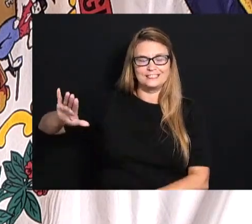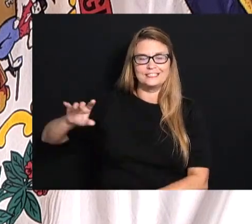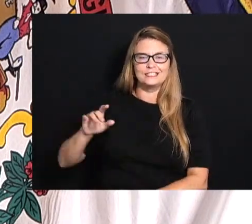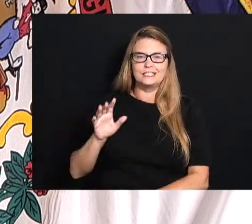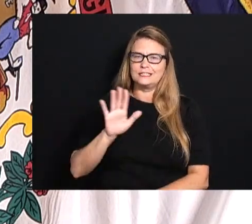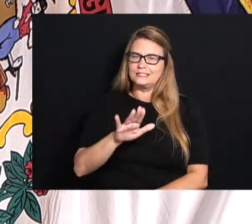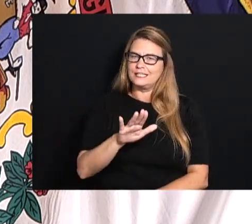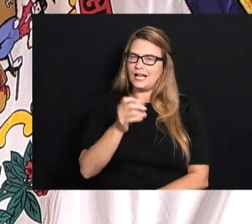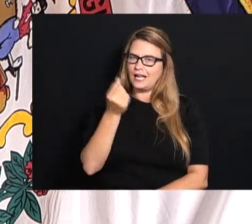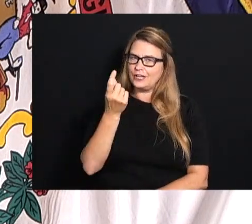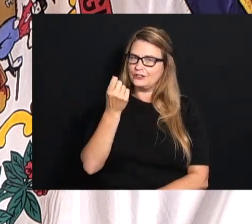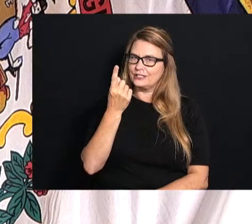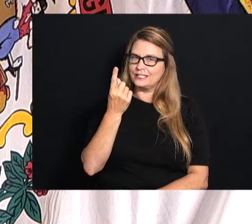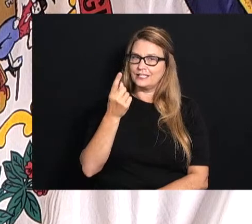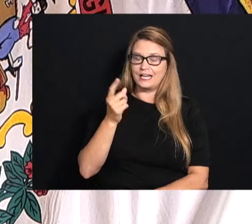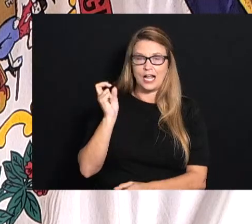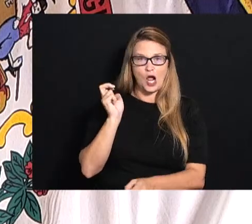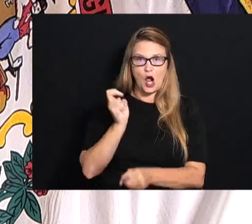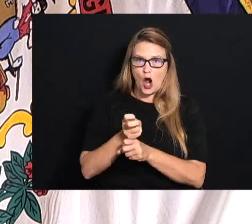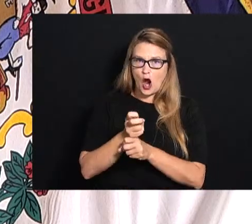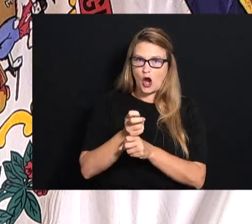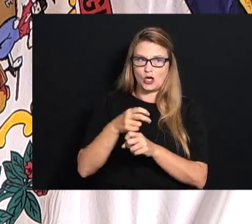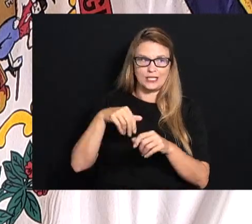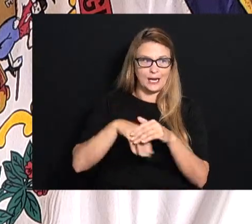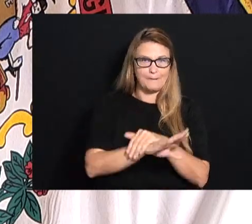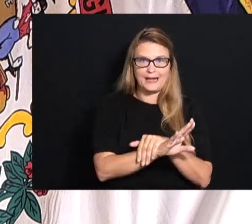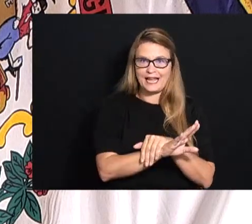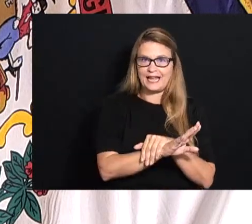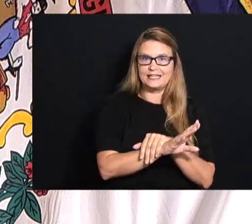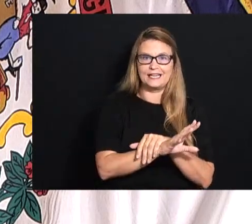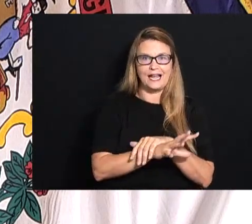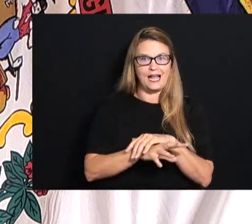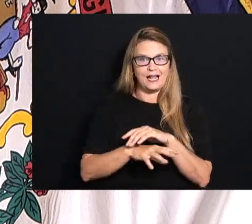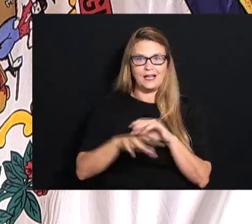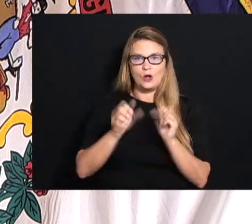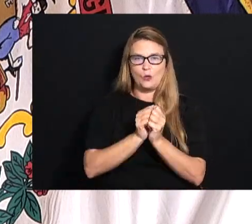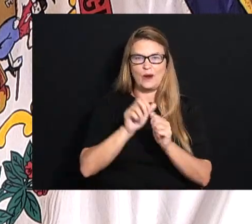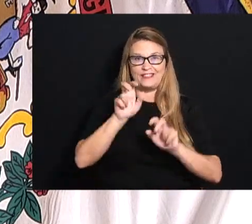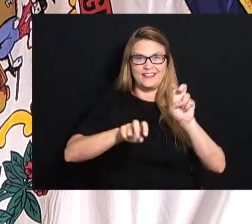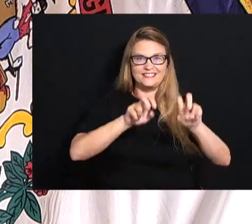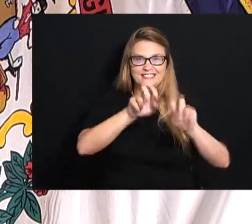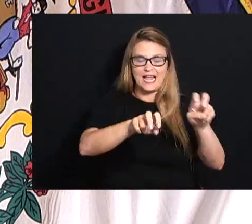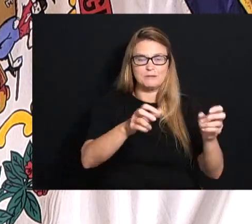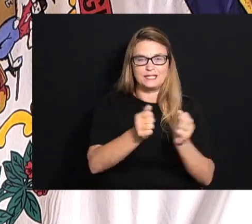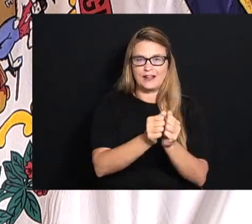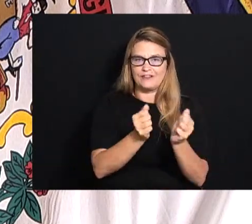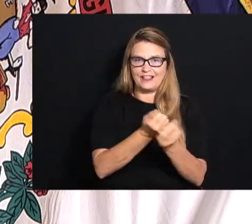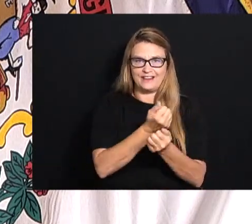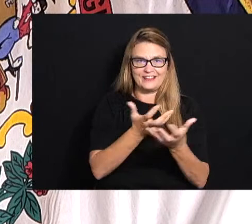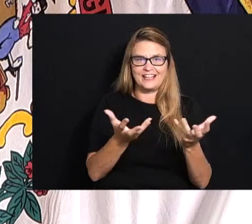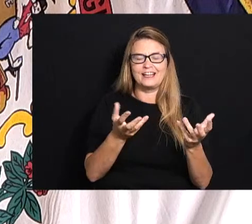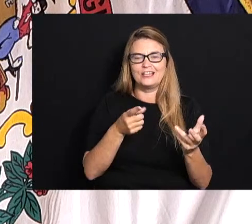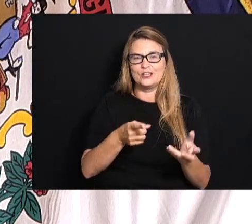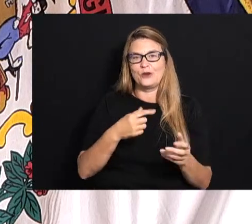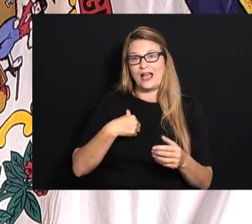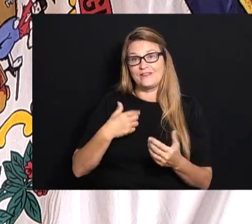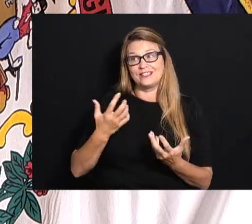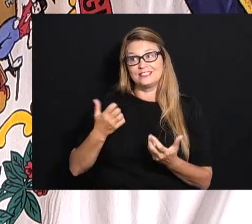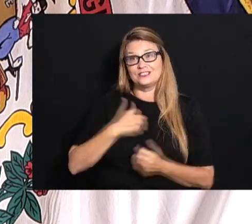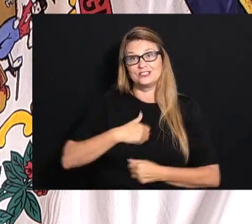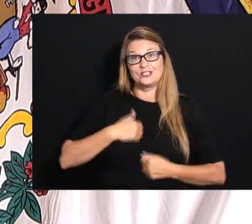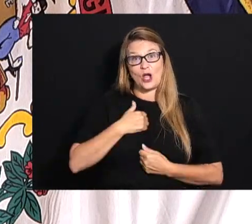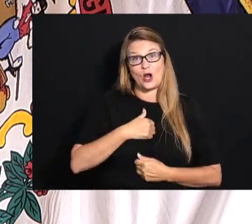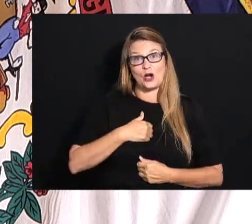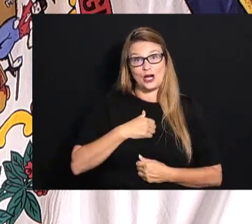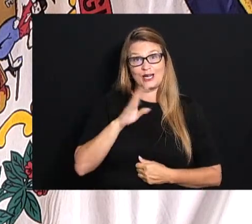said, listen, it's just hard to get her in here and all that kind of stuff, the steps and all that. And so y'all just going to have to do without Baby Dog today. And